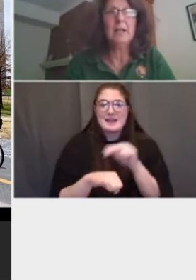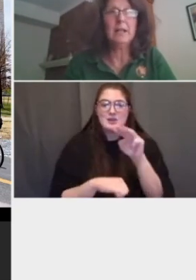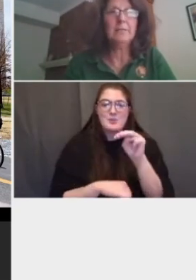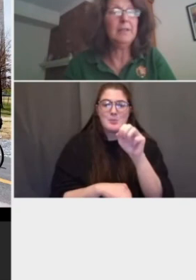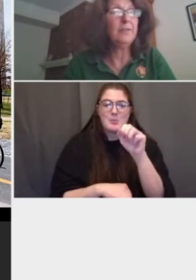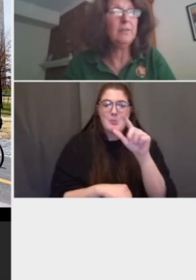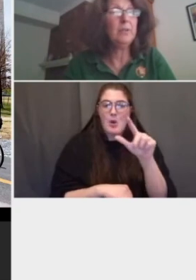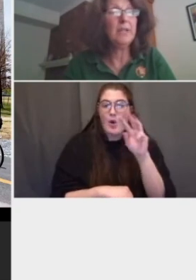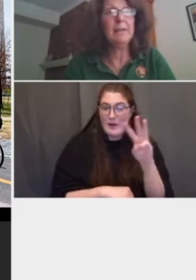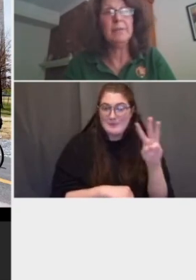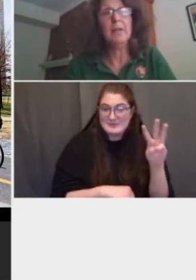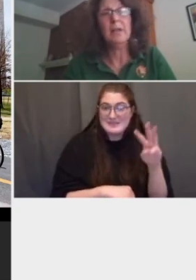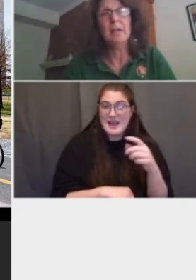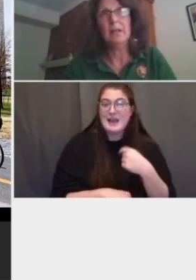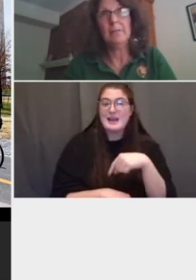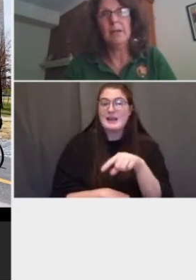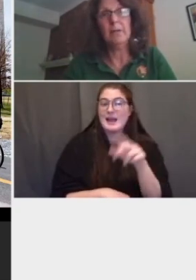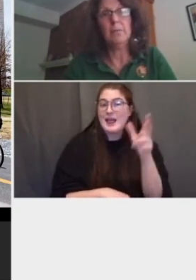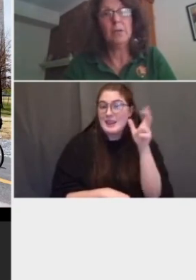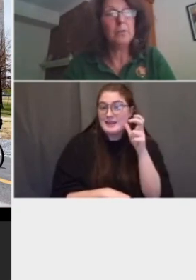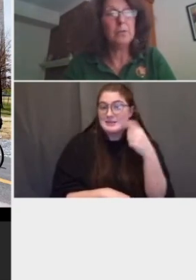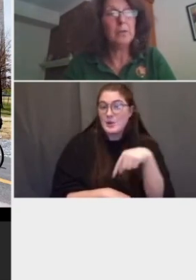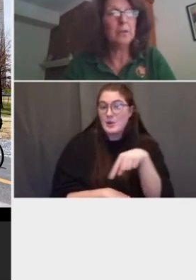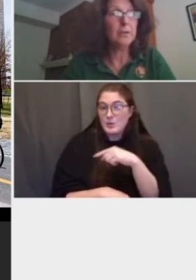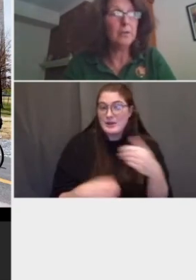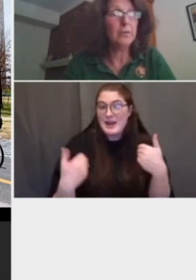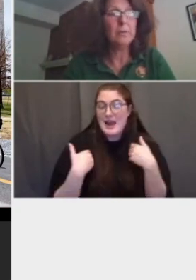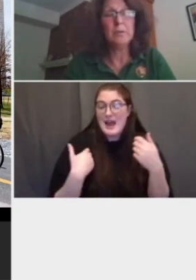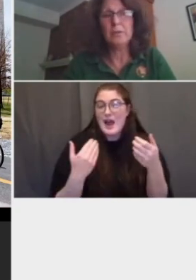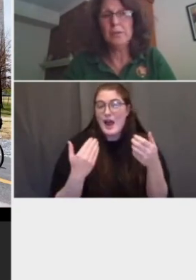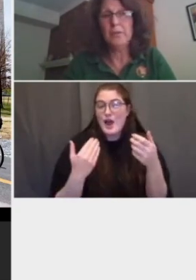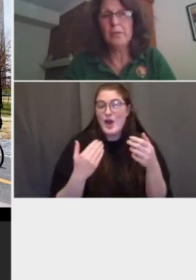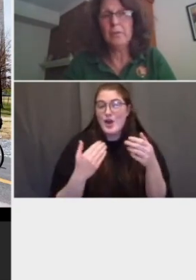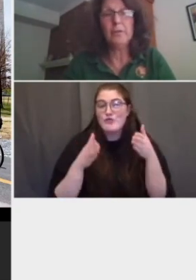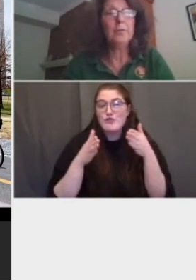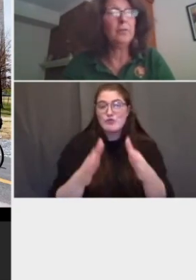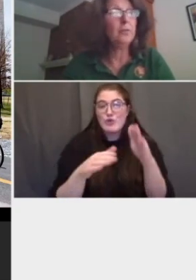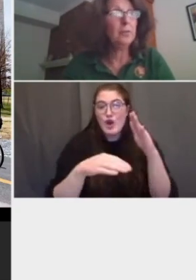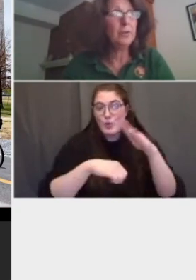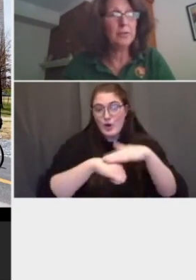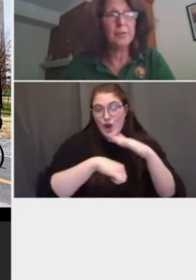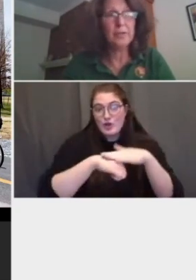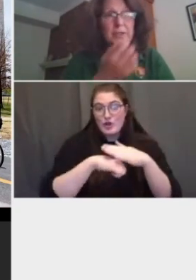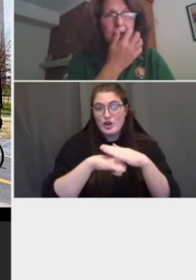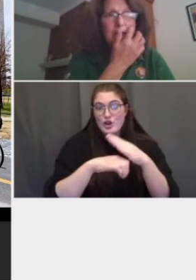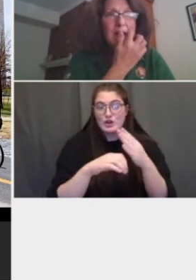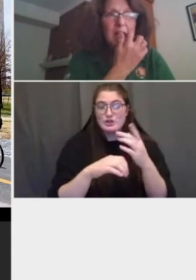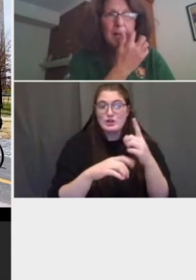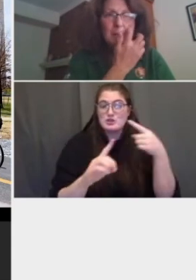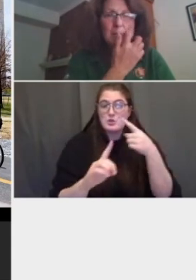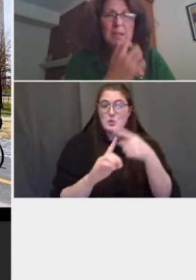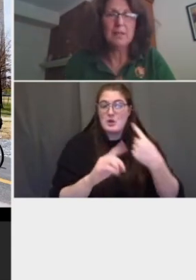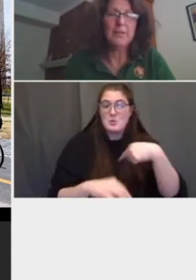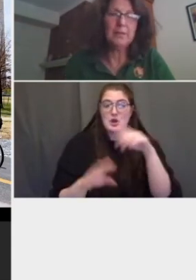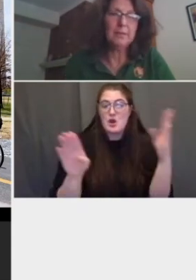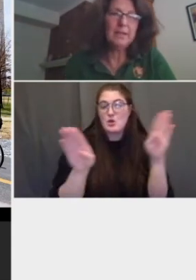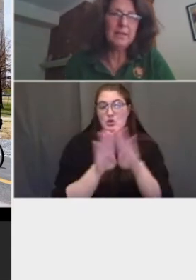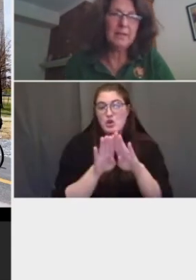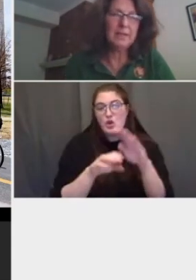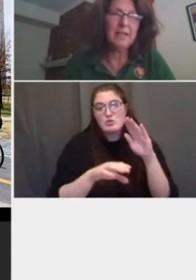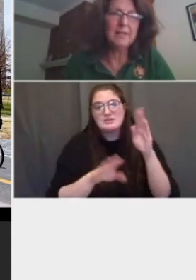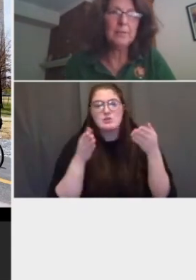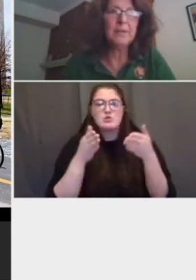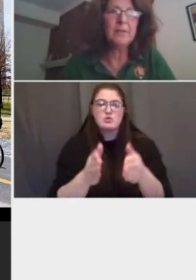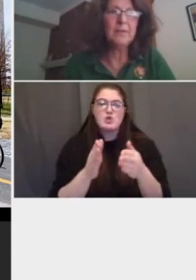website. Listen, we have road alerts when we're closing roads due to construction, some